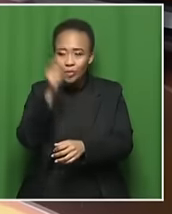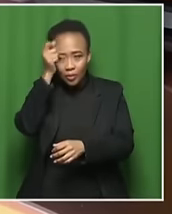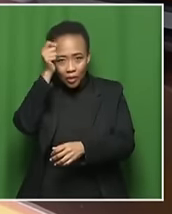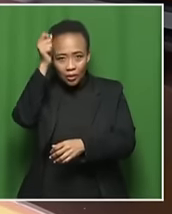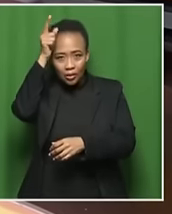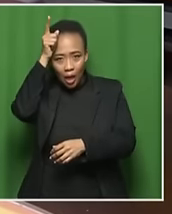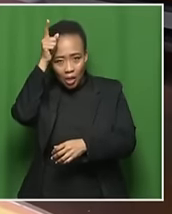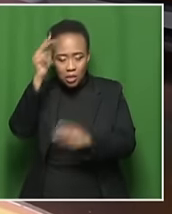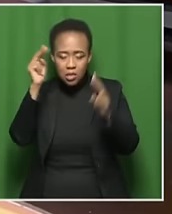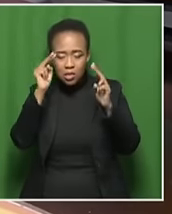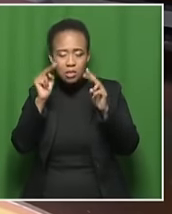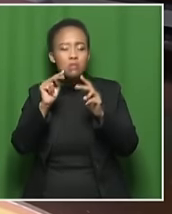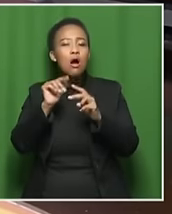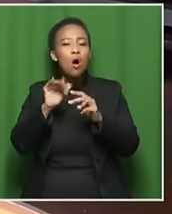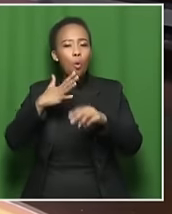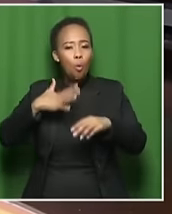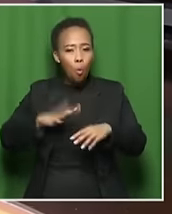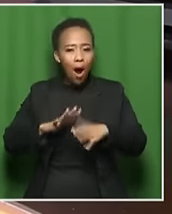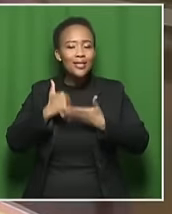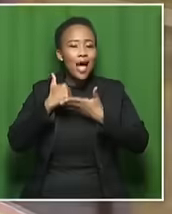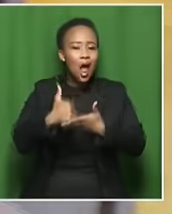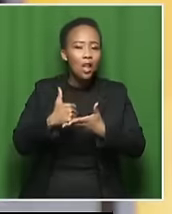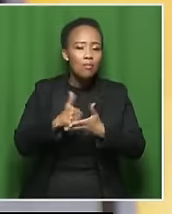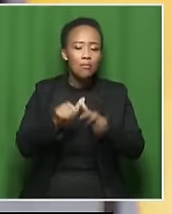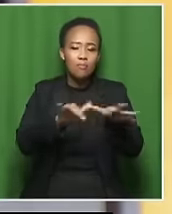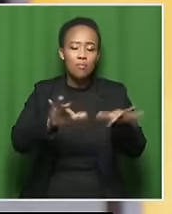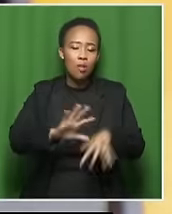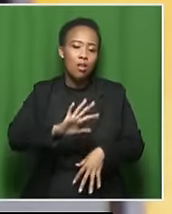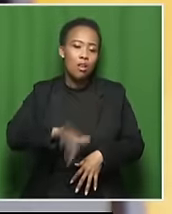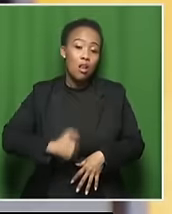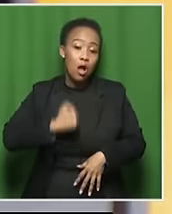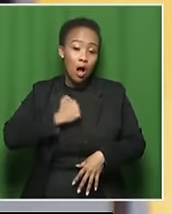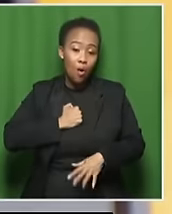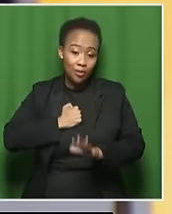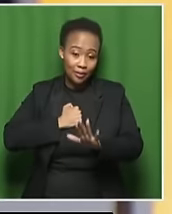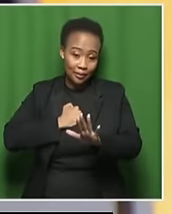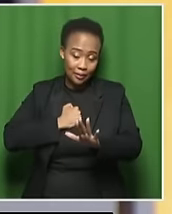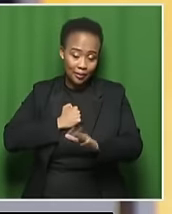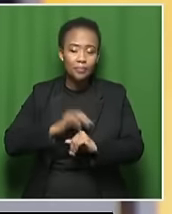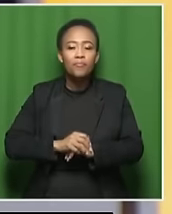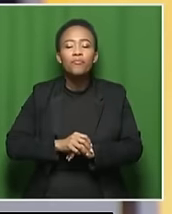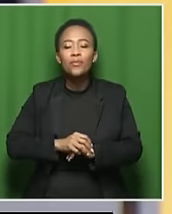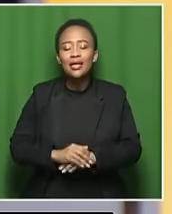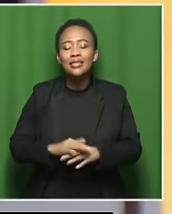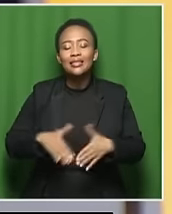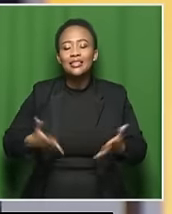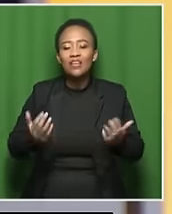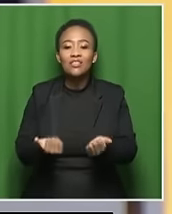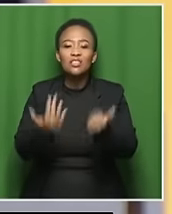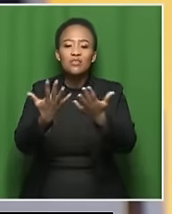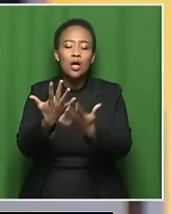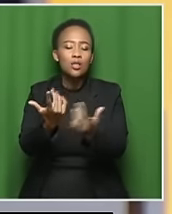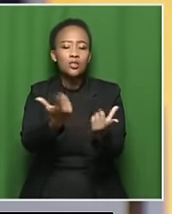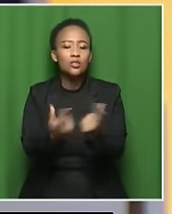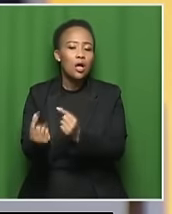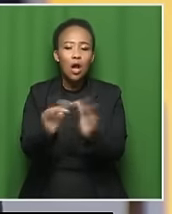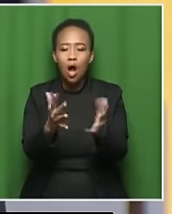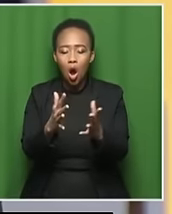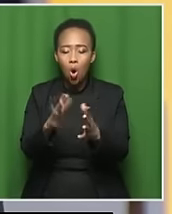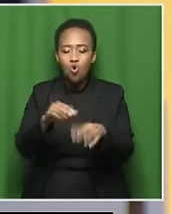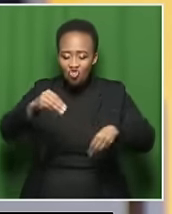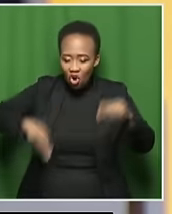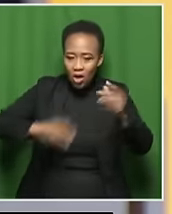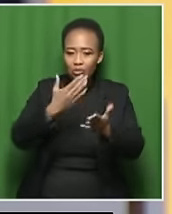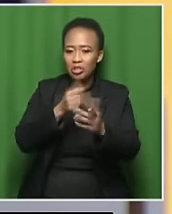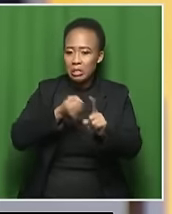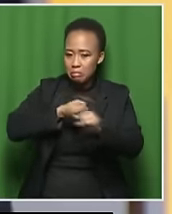our people, on the view of how do we implement service delivery, on how do we fight corruption, on how